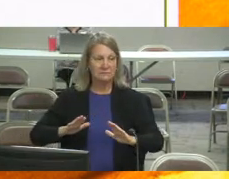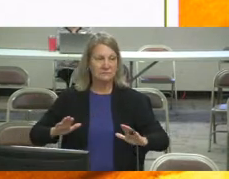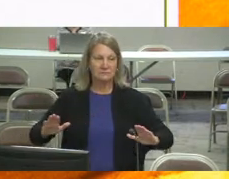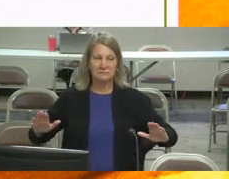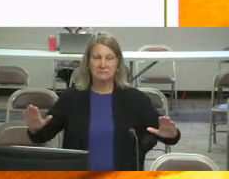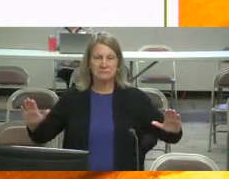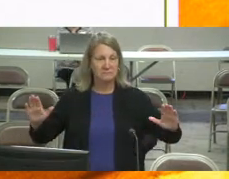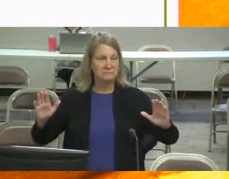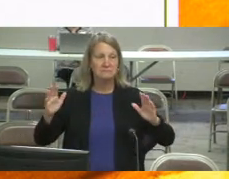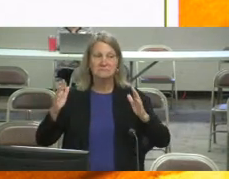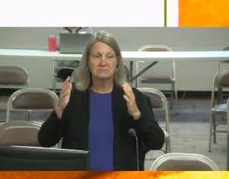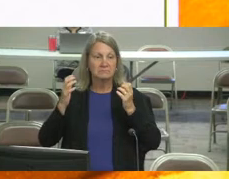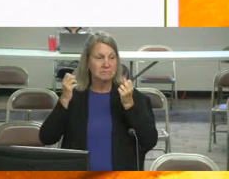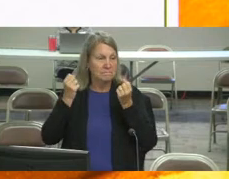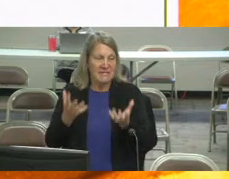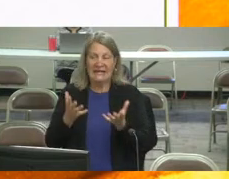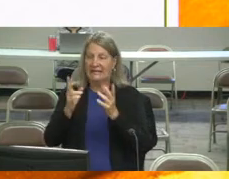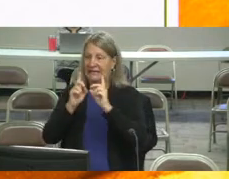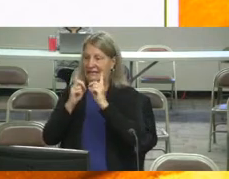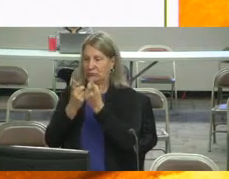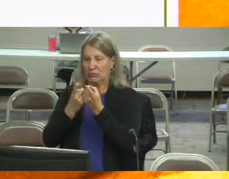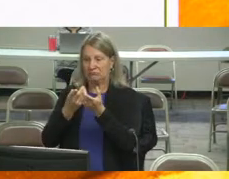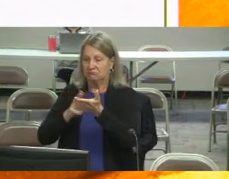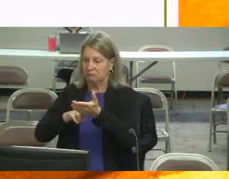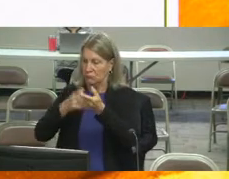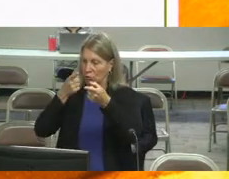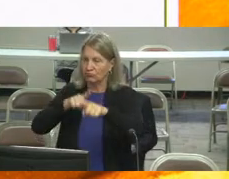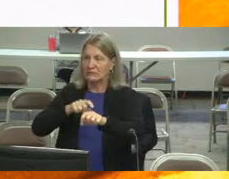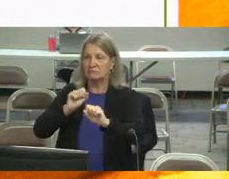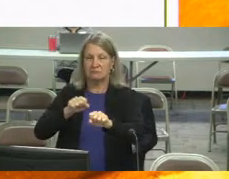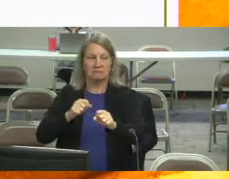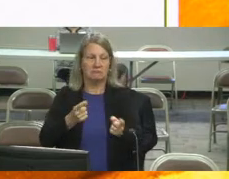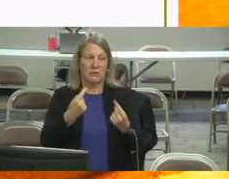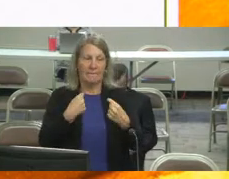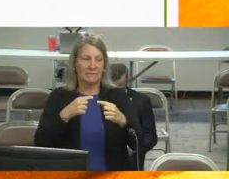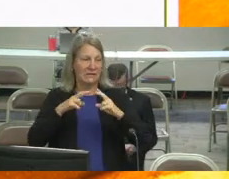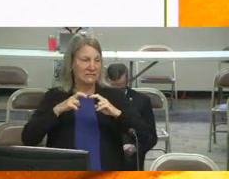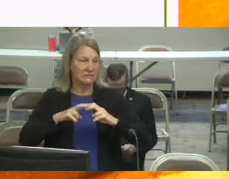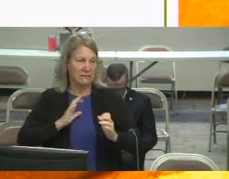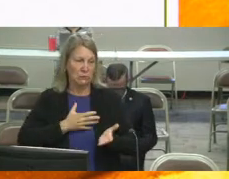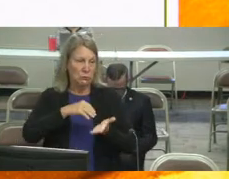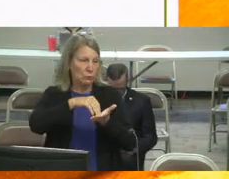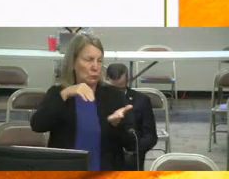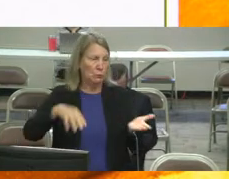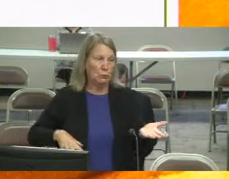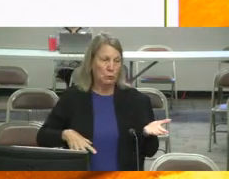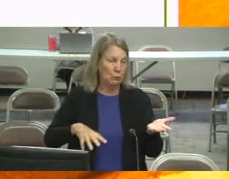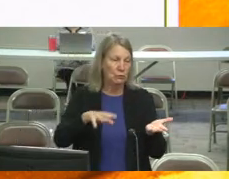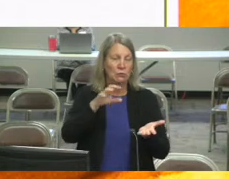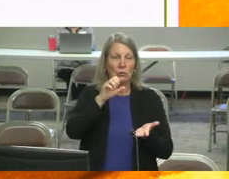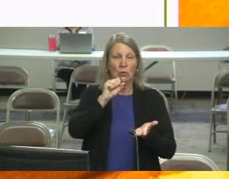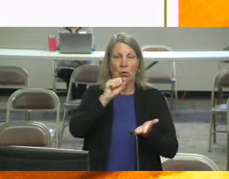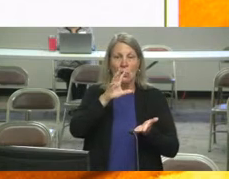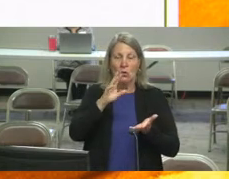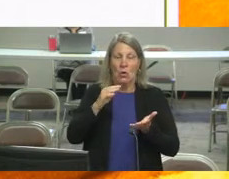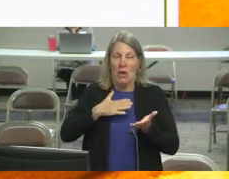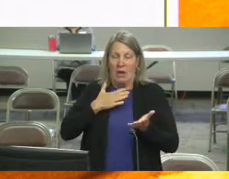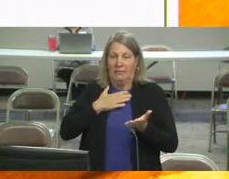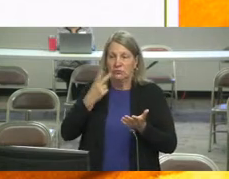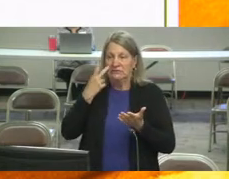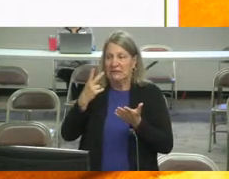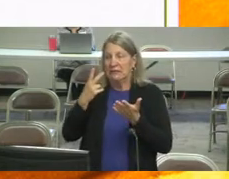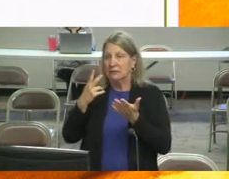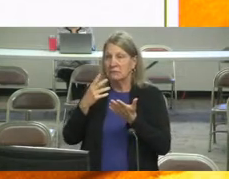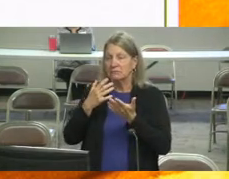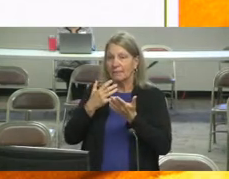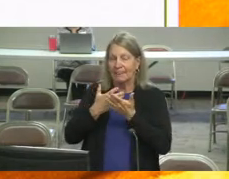districts having to pay but since that uh has happened um student school districts have